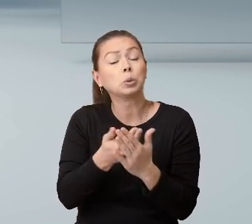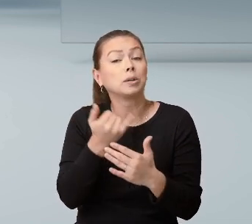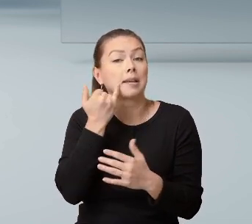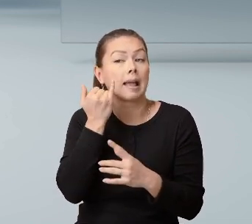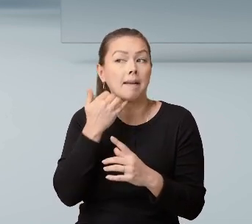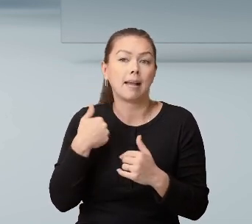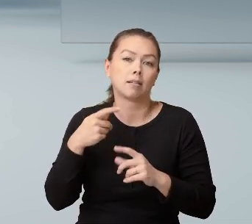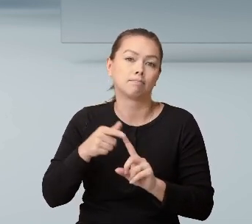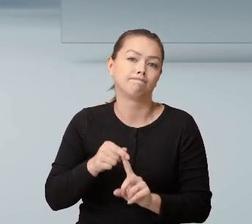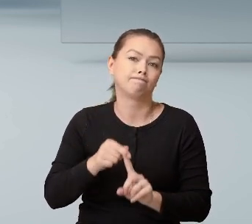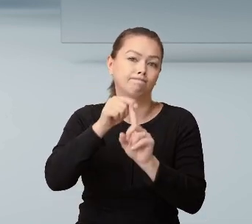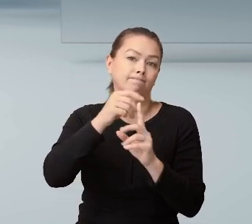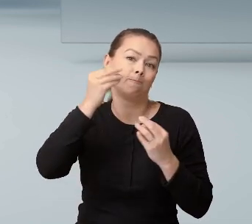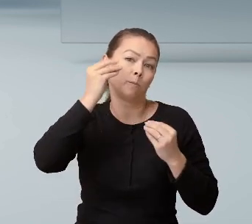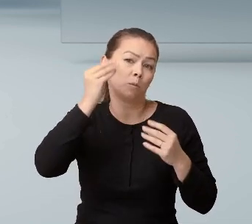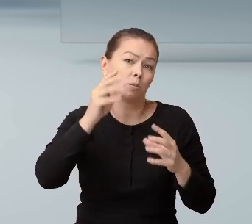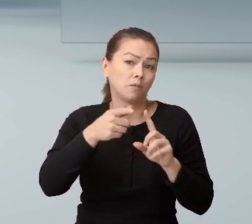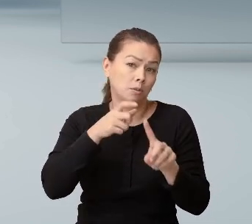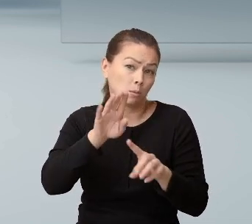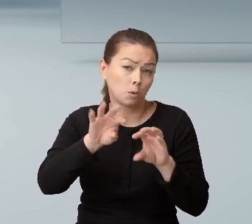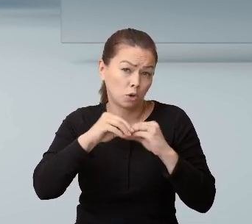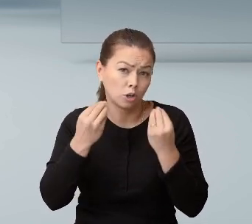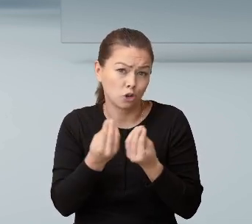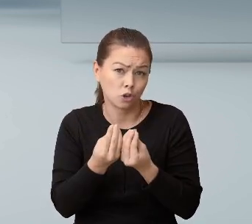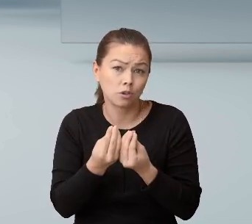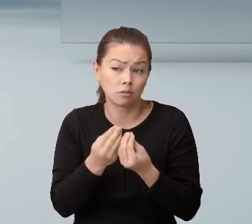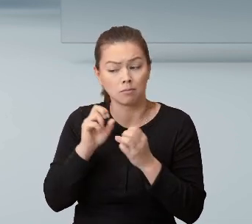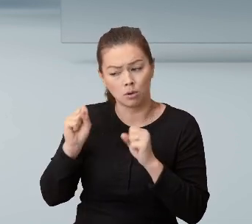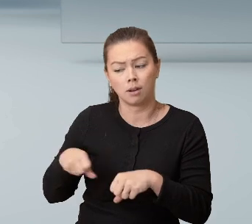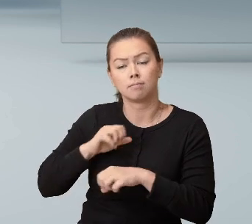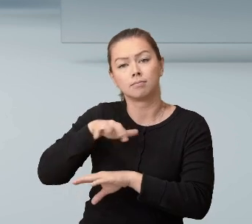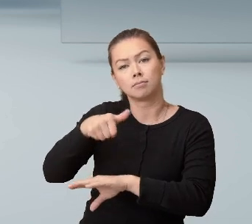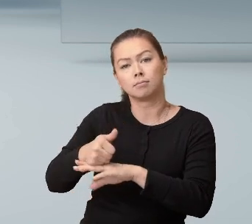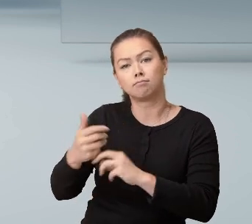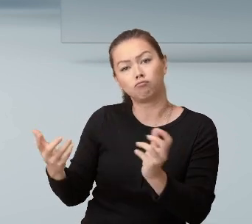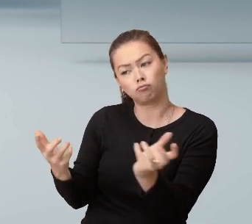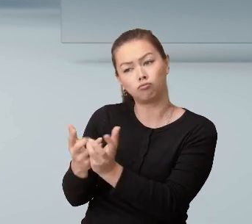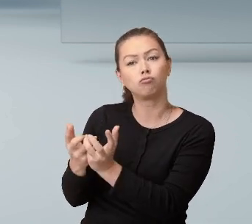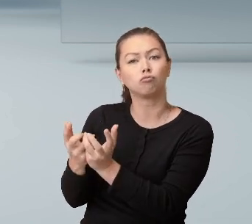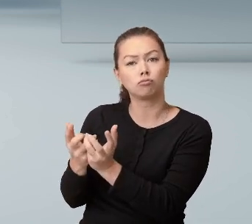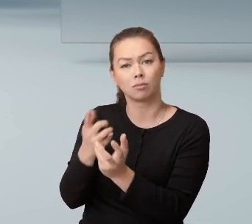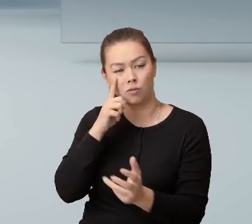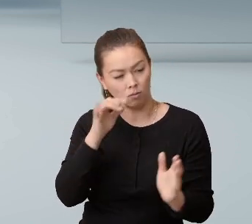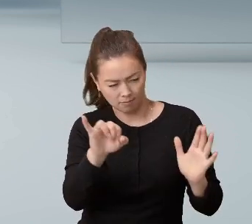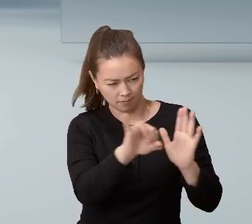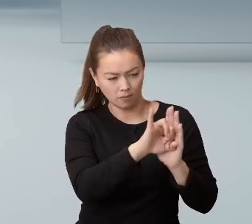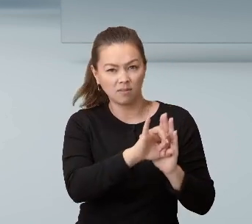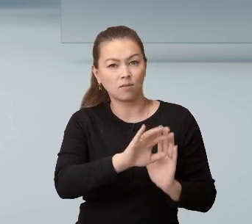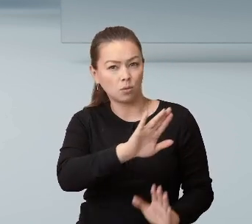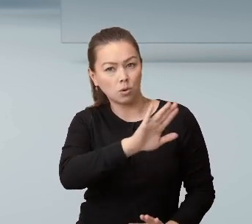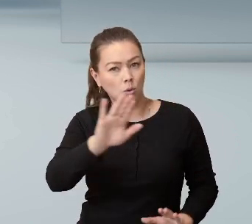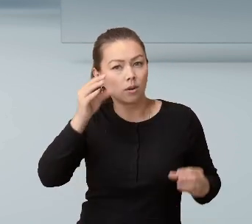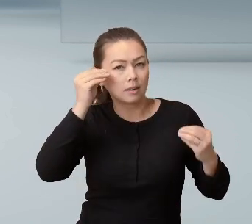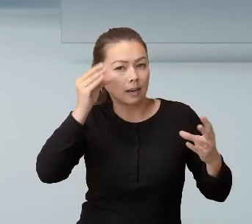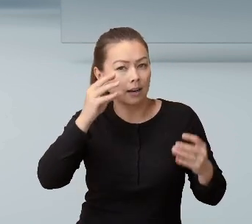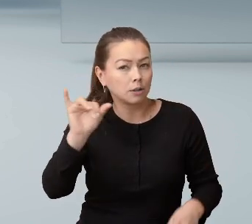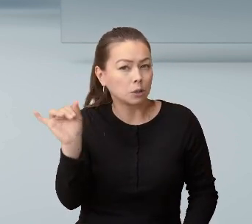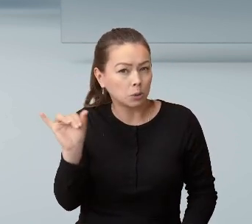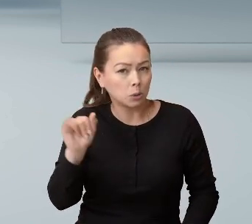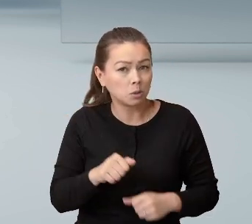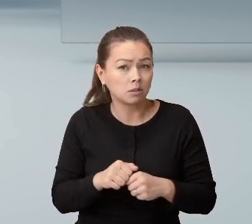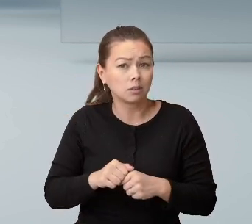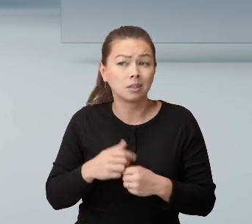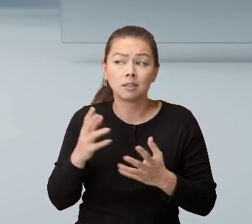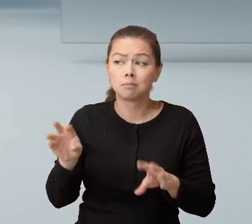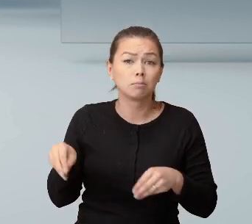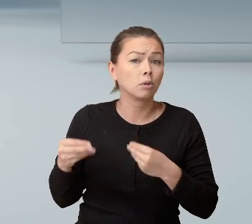unique information in your organization, which I'm sure you do, you can create your own classifiers to identify that as well. And to do this, you can use all